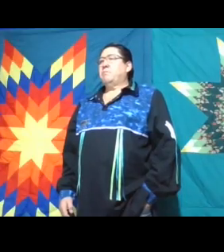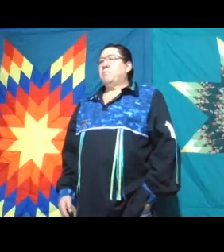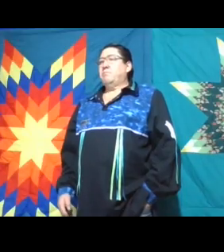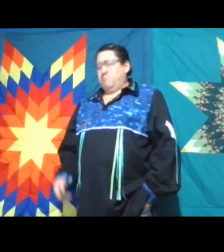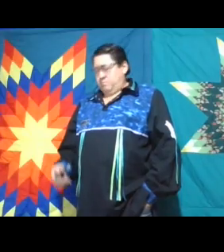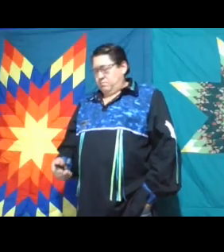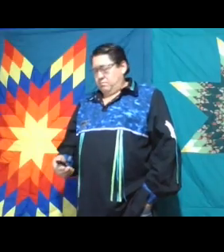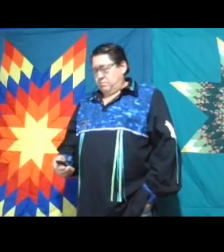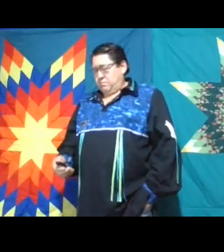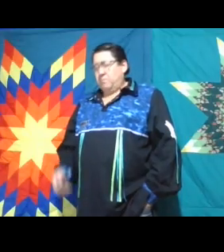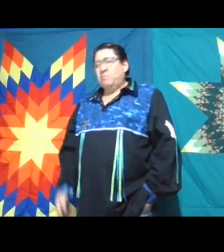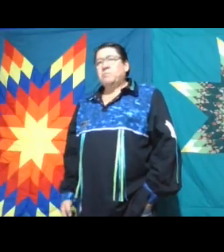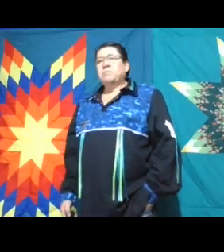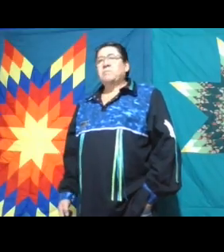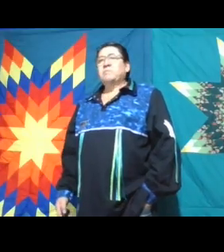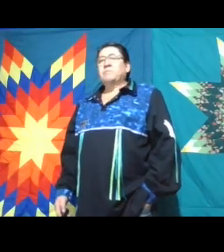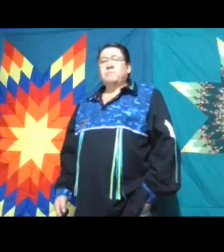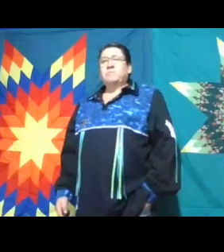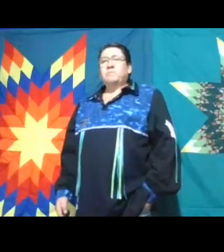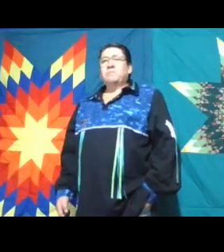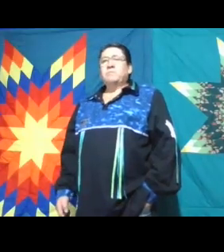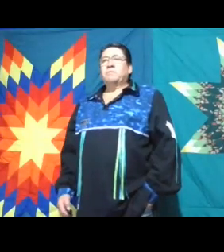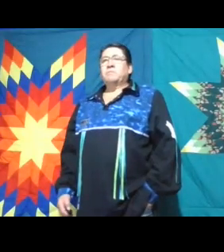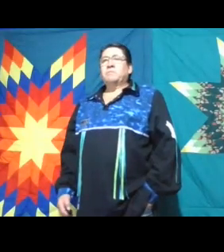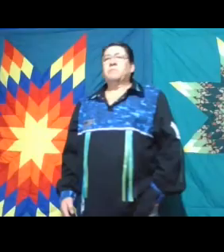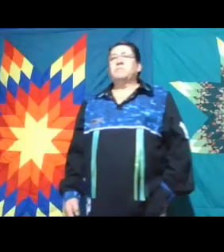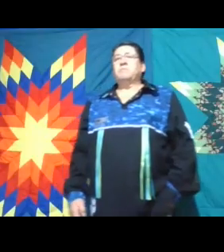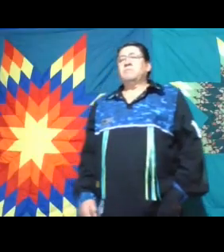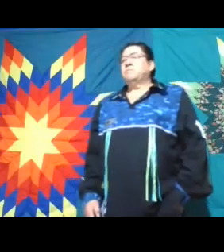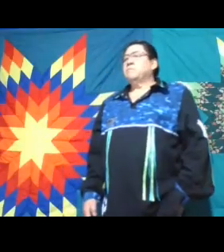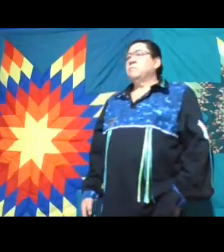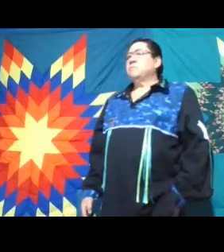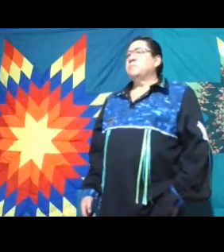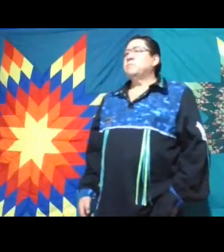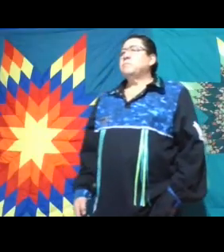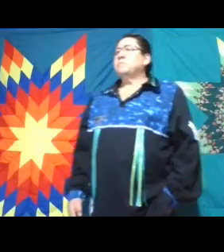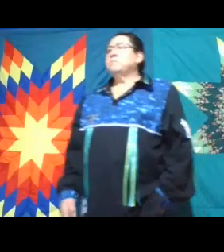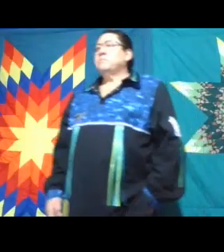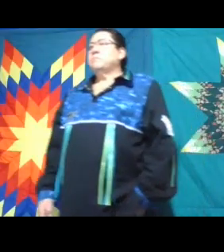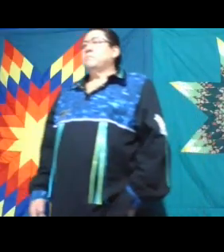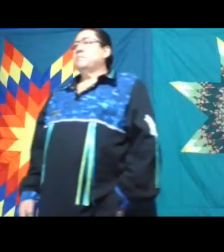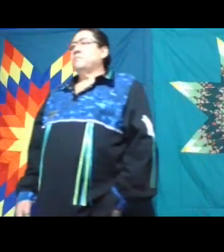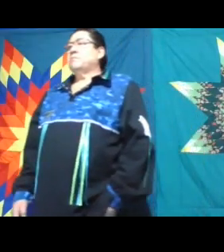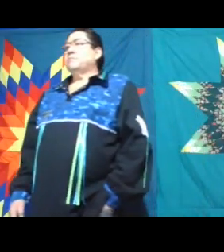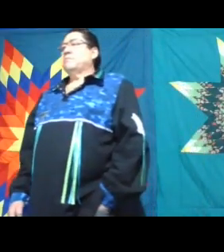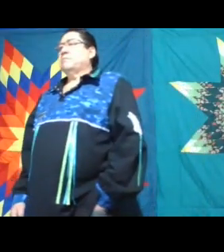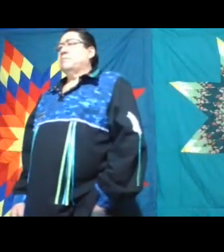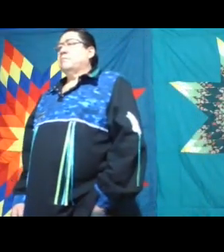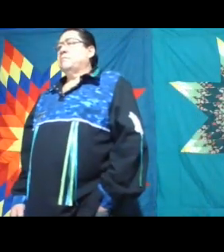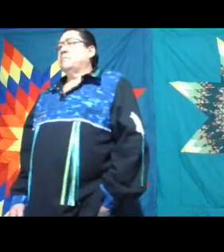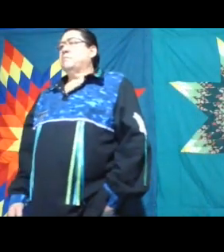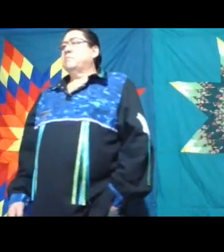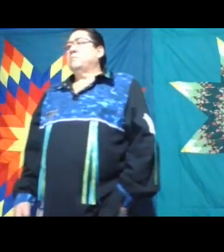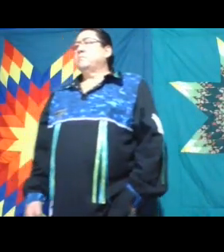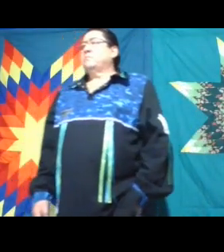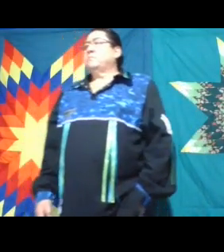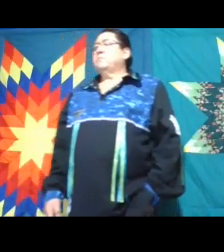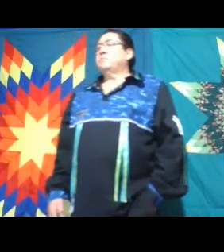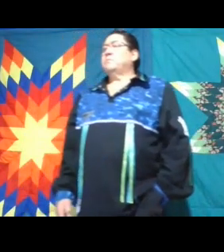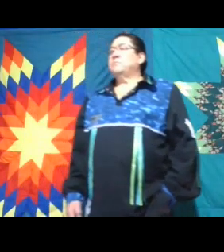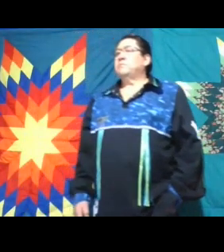colleague Brad Spence has hosted for us all around Indigenous awareness. So the first webinar was a general overview of